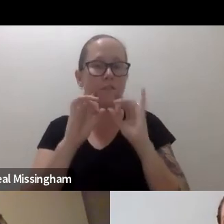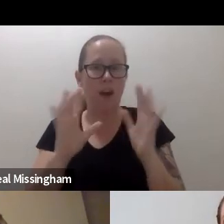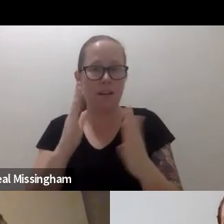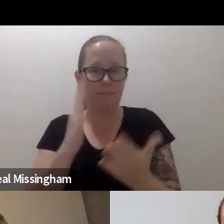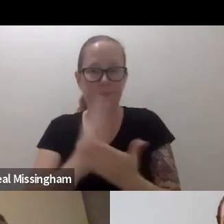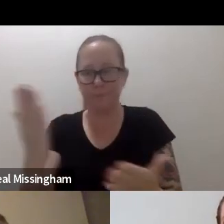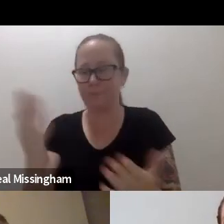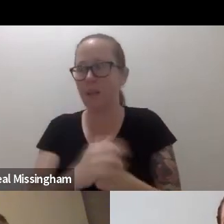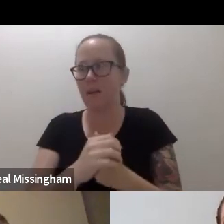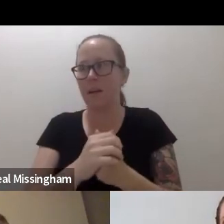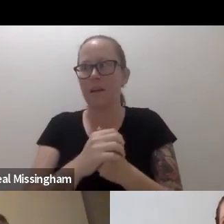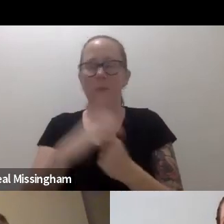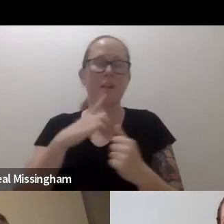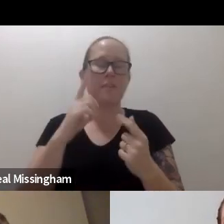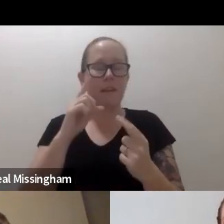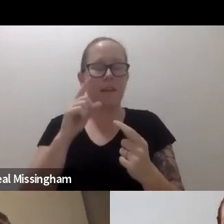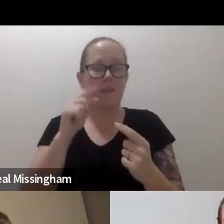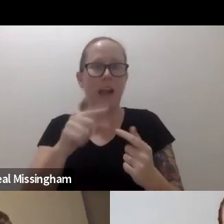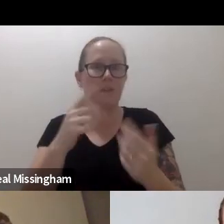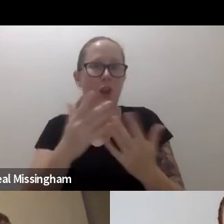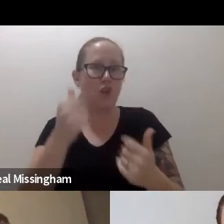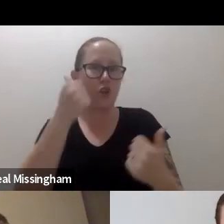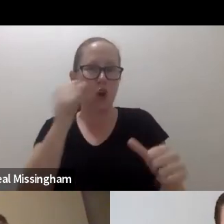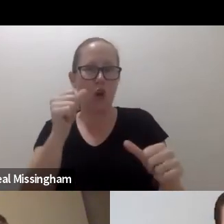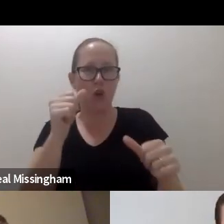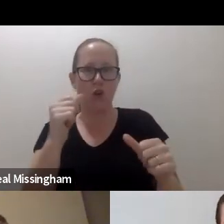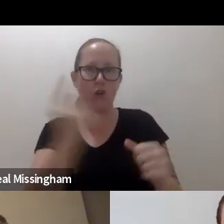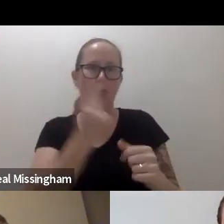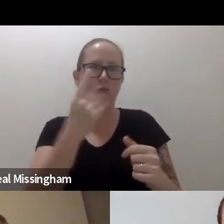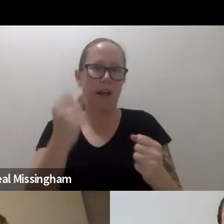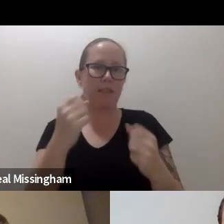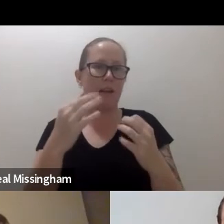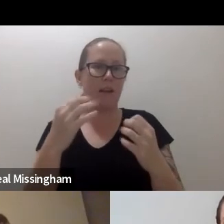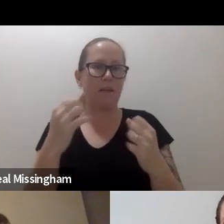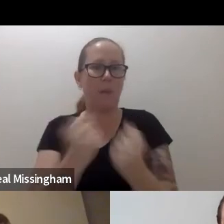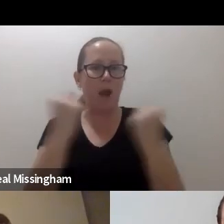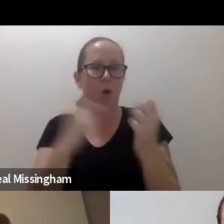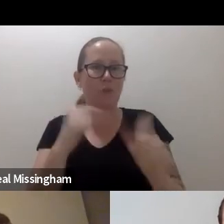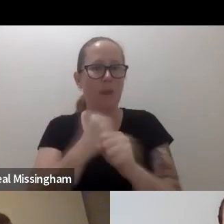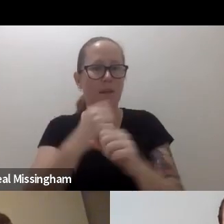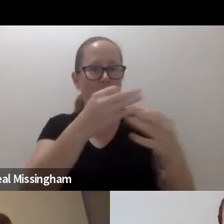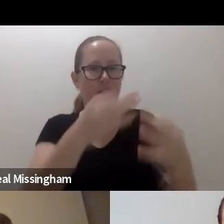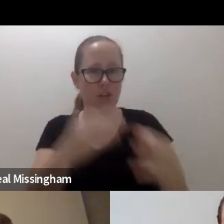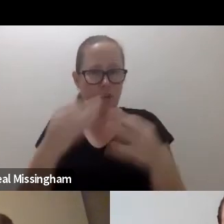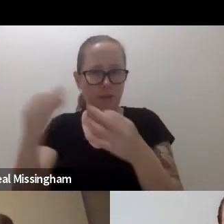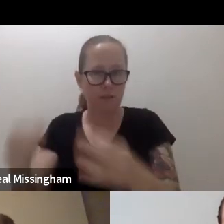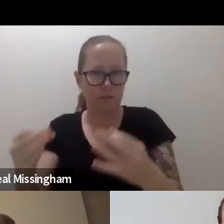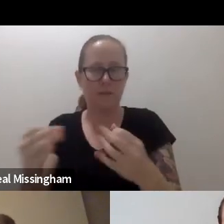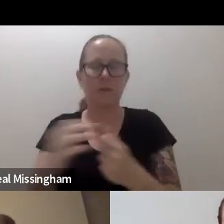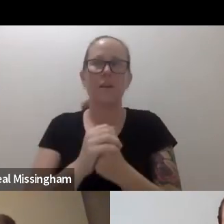really defined it, because that's when you know who has the power to make the